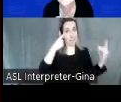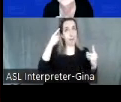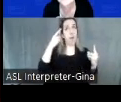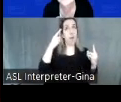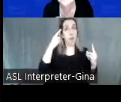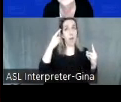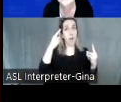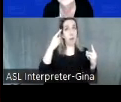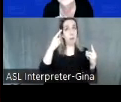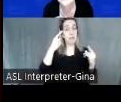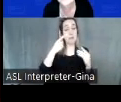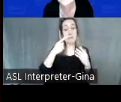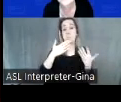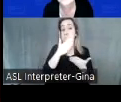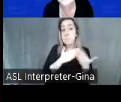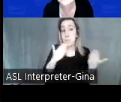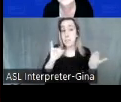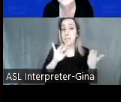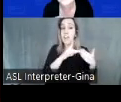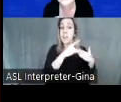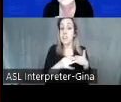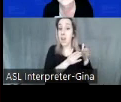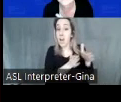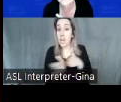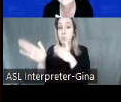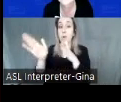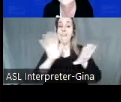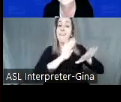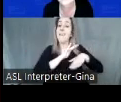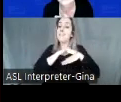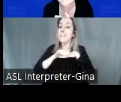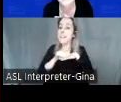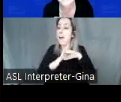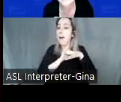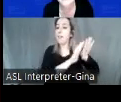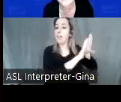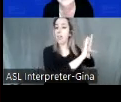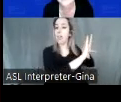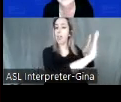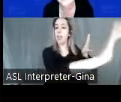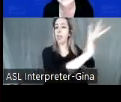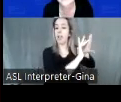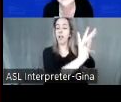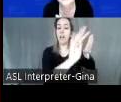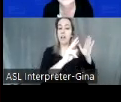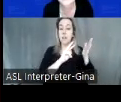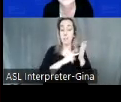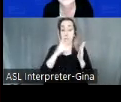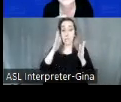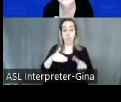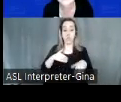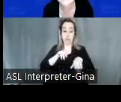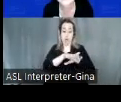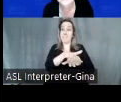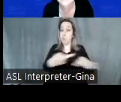as maybe guideway tactile strips that can, so that the person could use their cane and tap